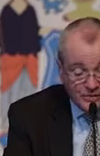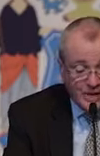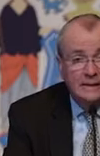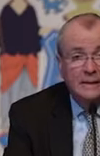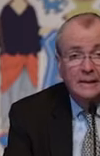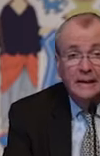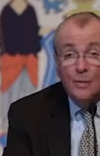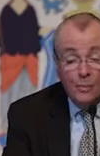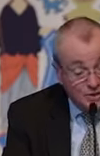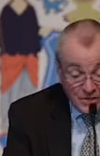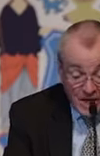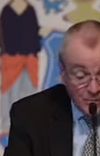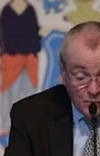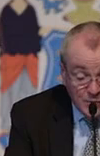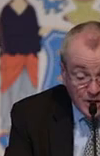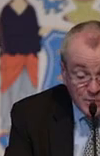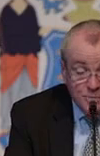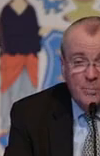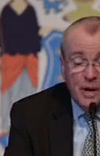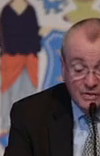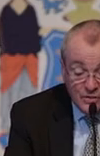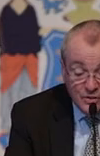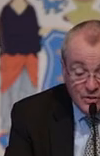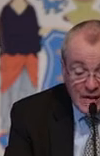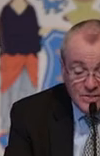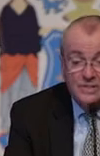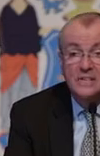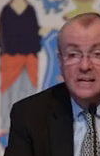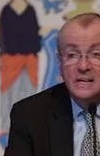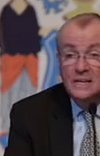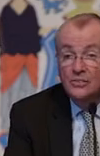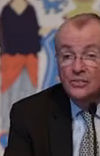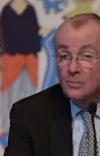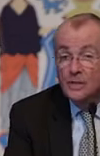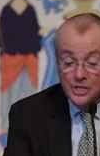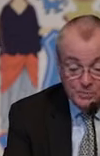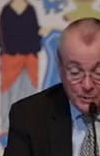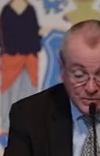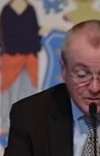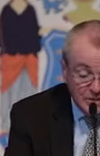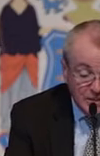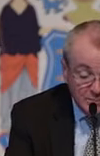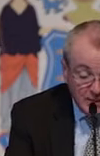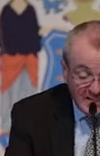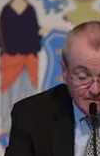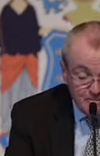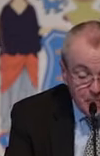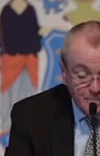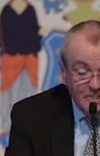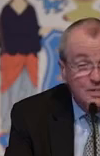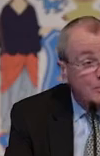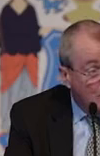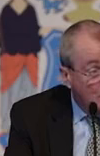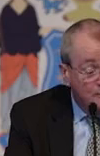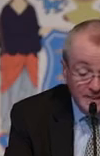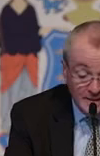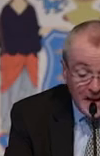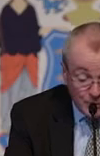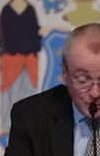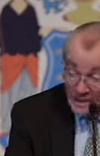reopen our state, at which time we must be prepared for new cases. It is simply just prudent planning.